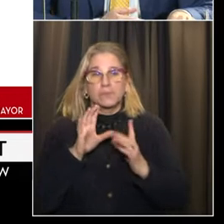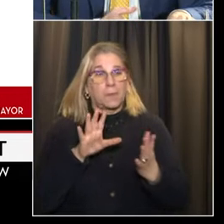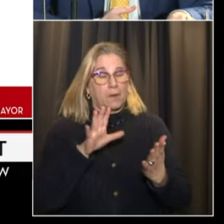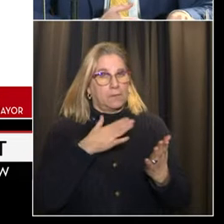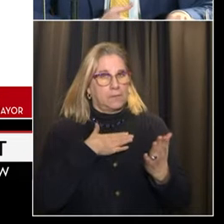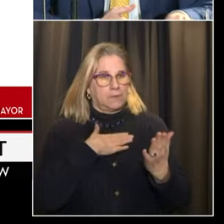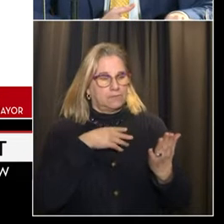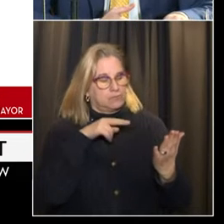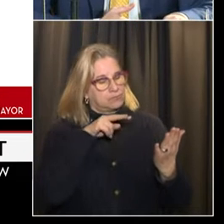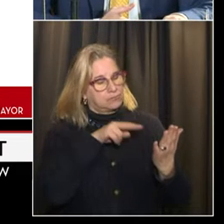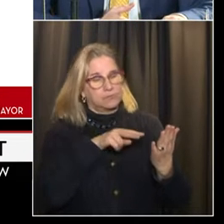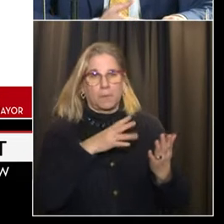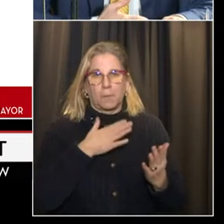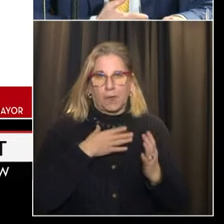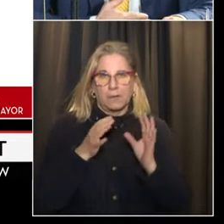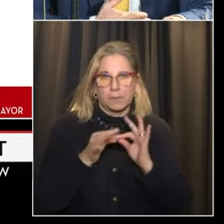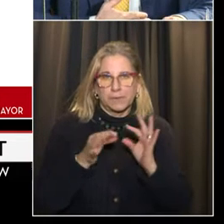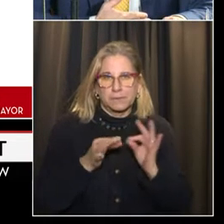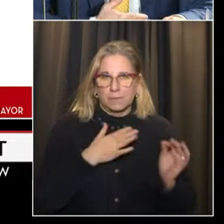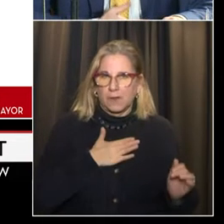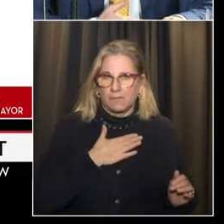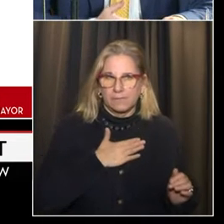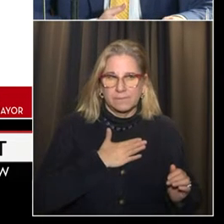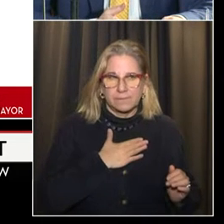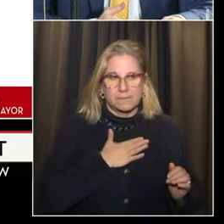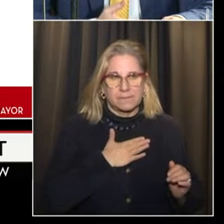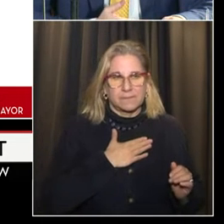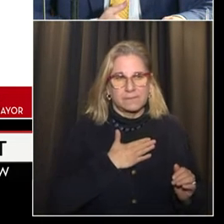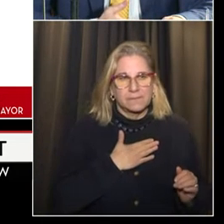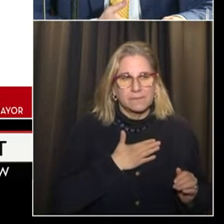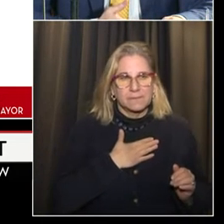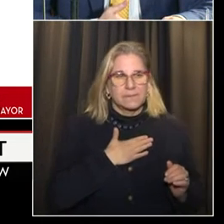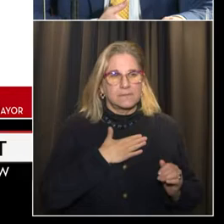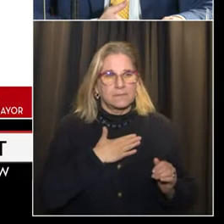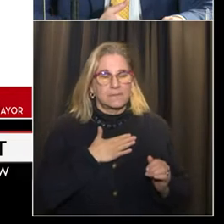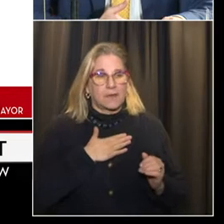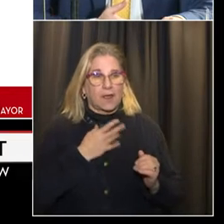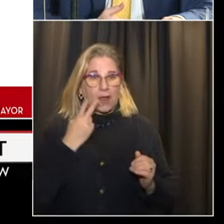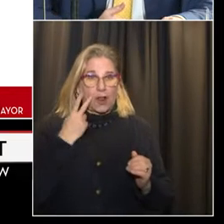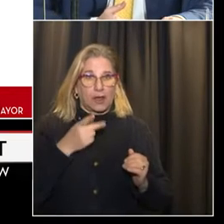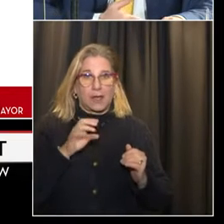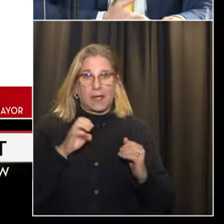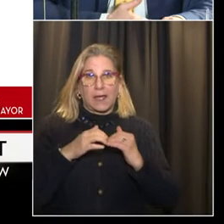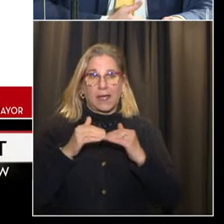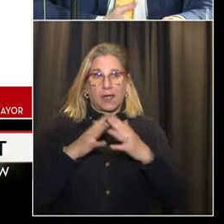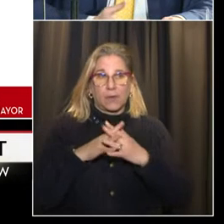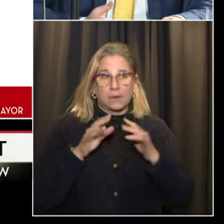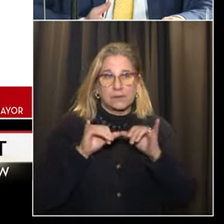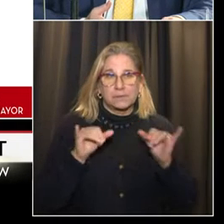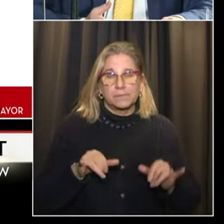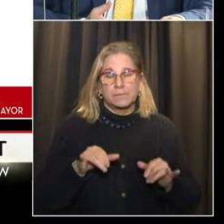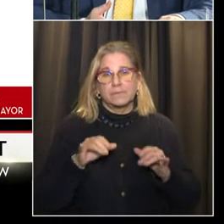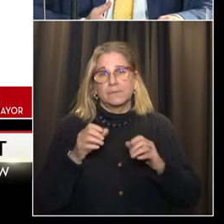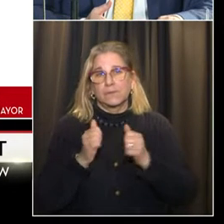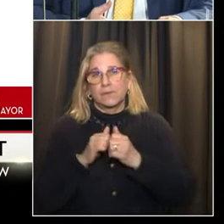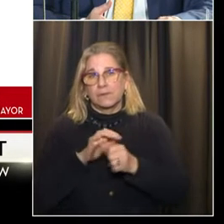ecosystem, both local and federal, overlaid with different actions in the world or actions that we've